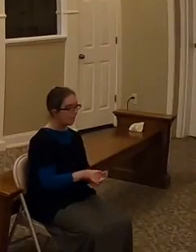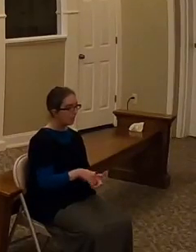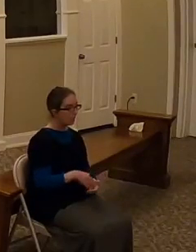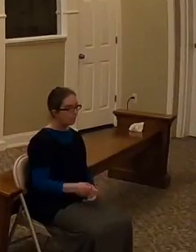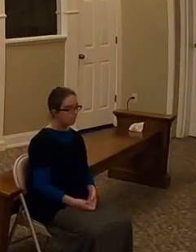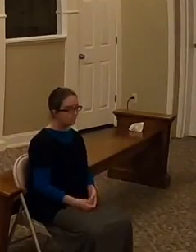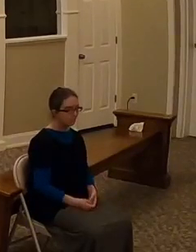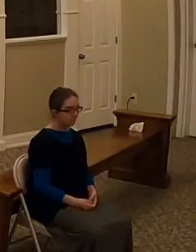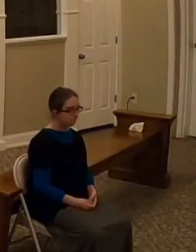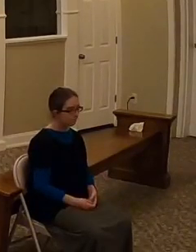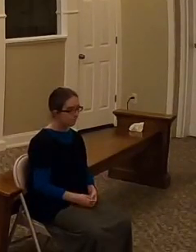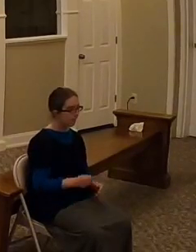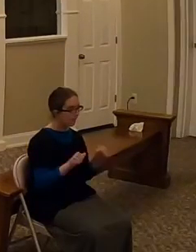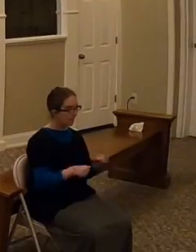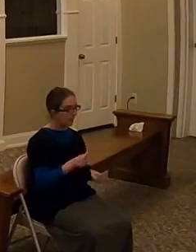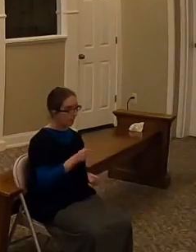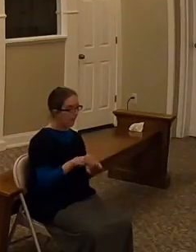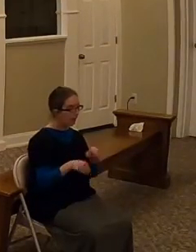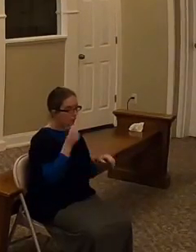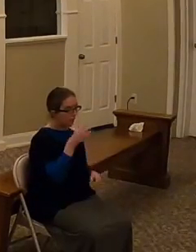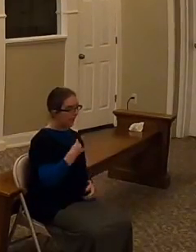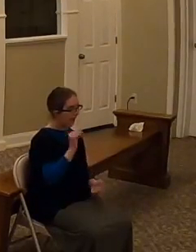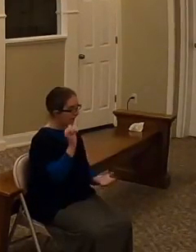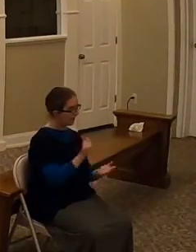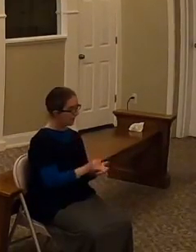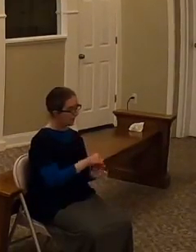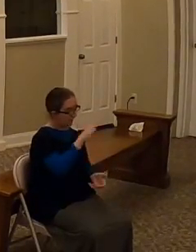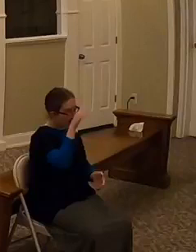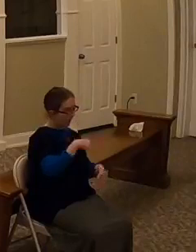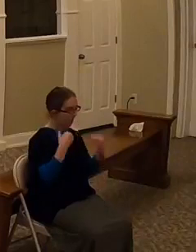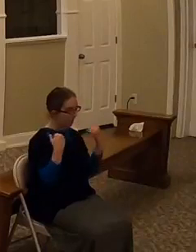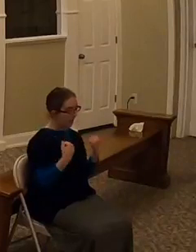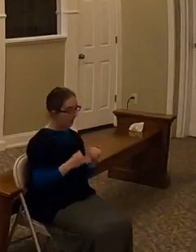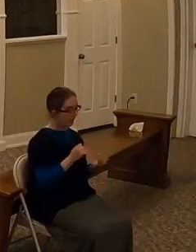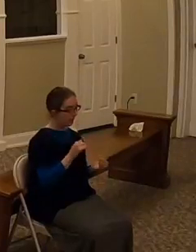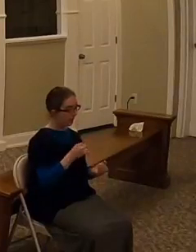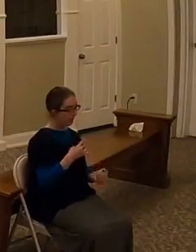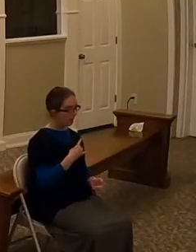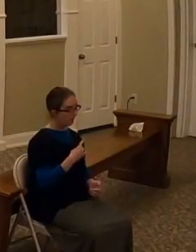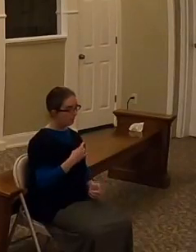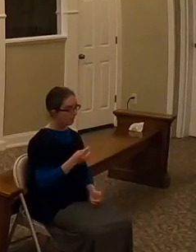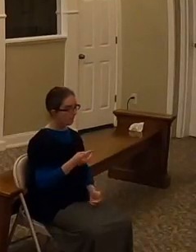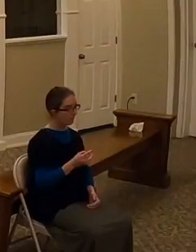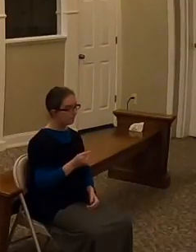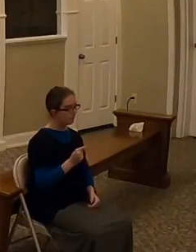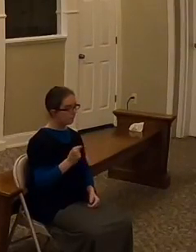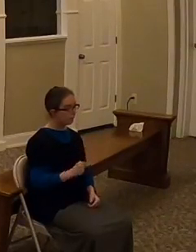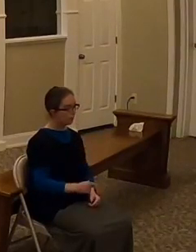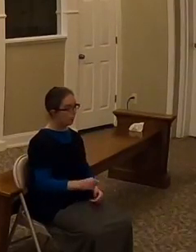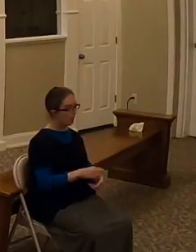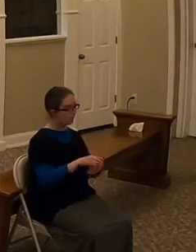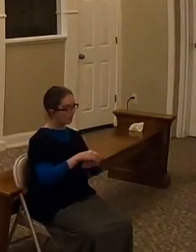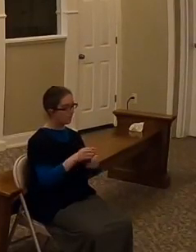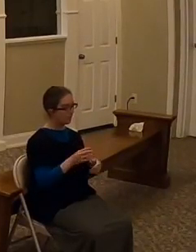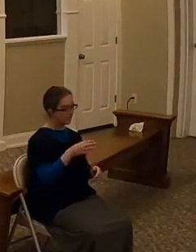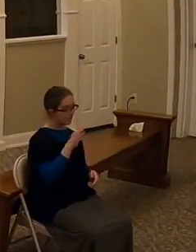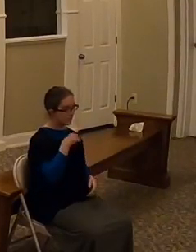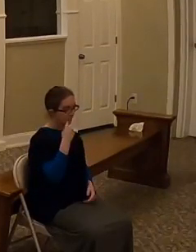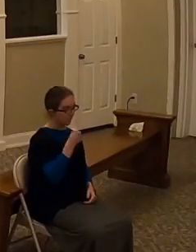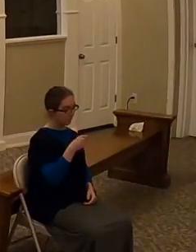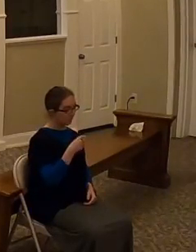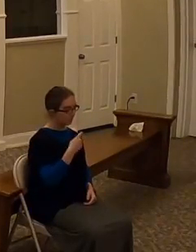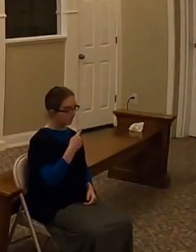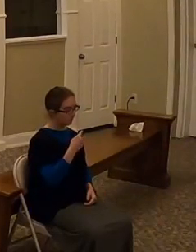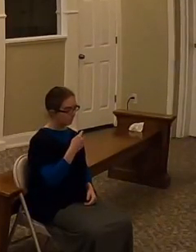Man, I can't stand that. Man, I never have liked to go up to greet somebody, and they just turn